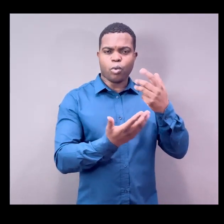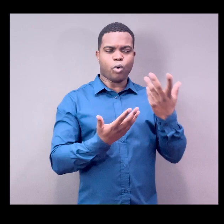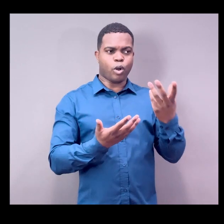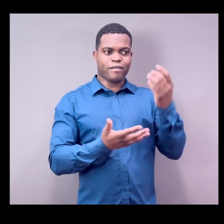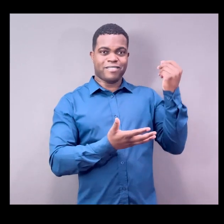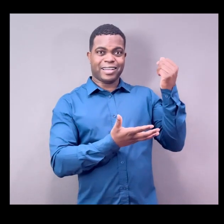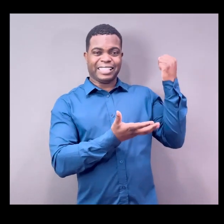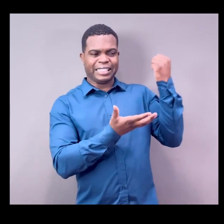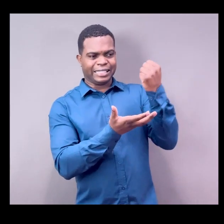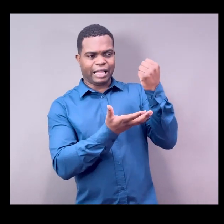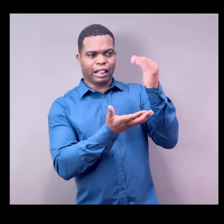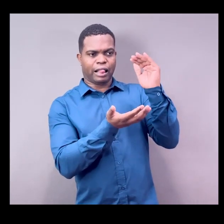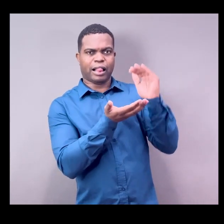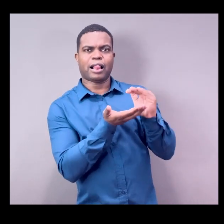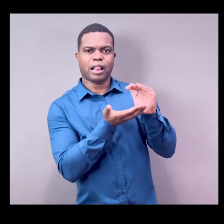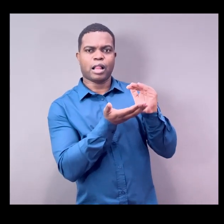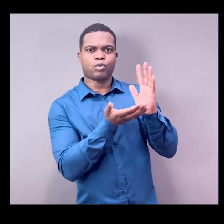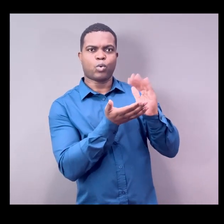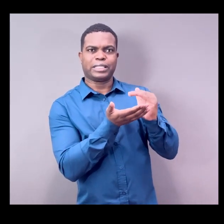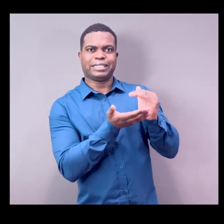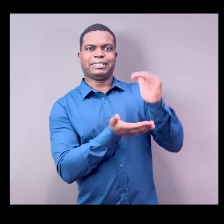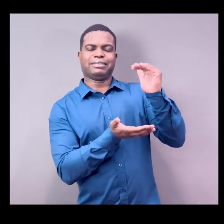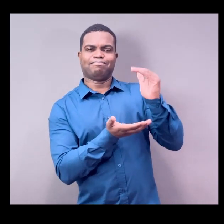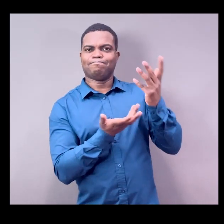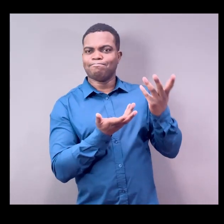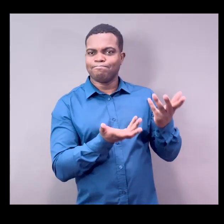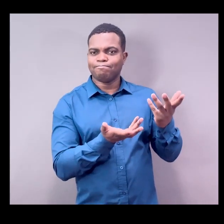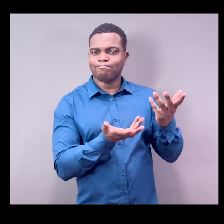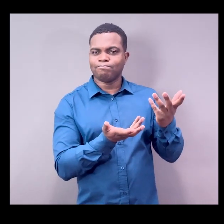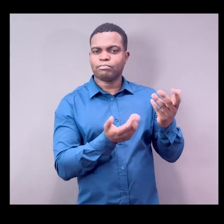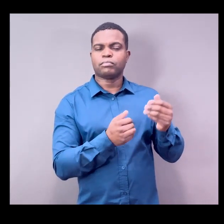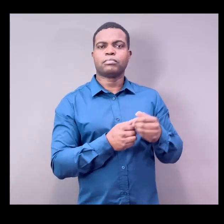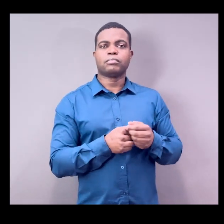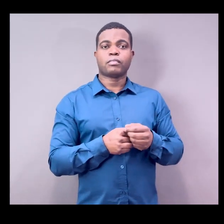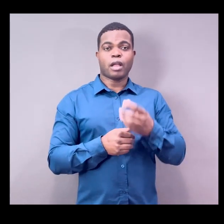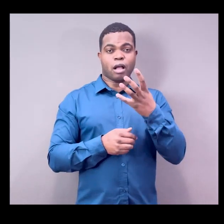have enough funding? Do you have